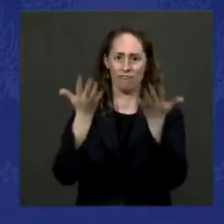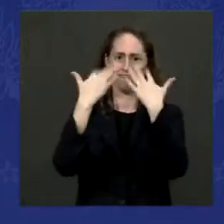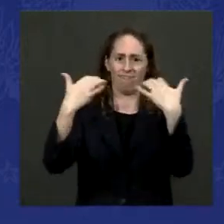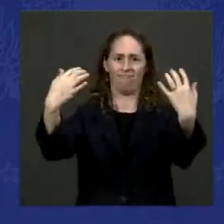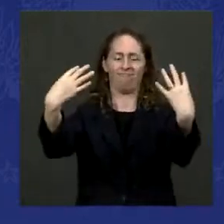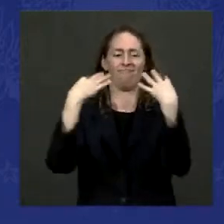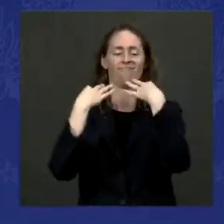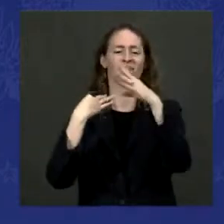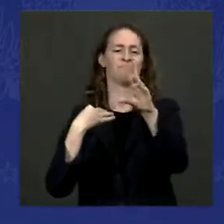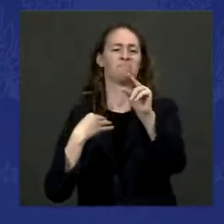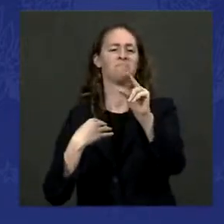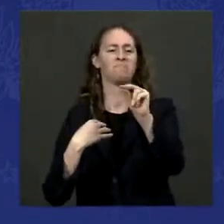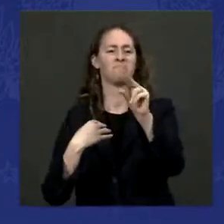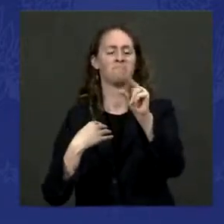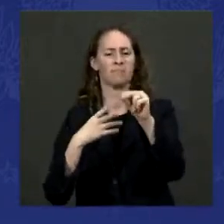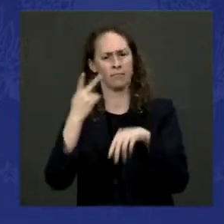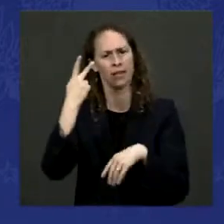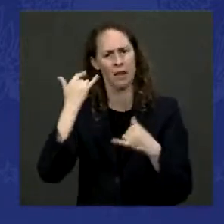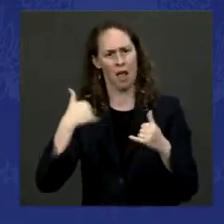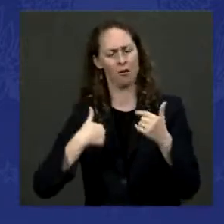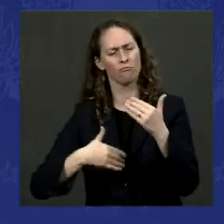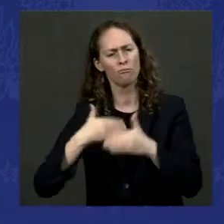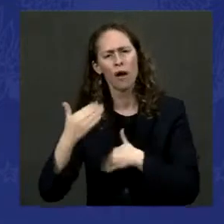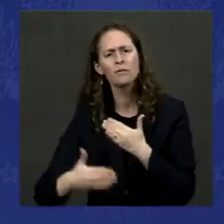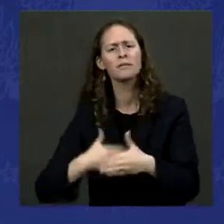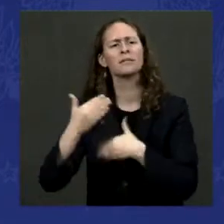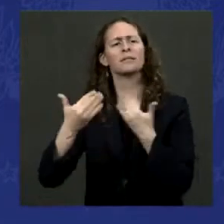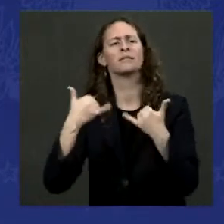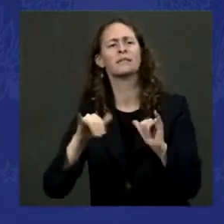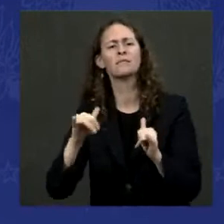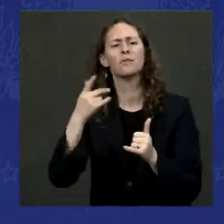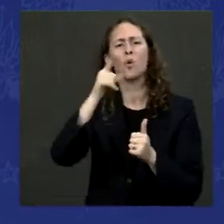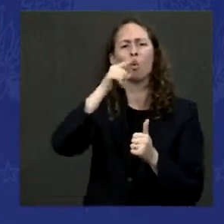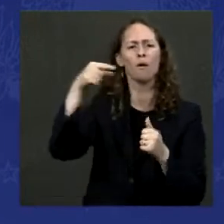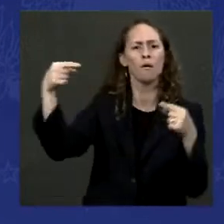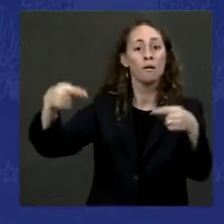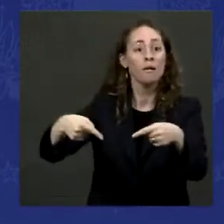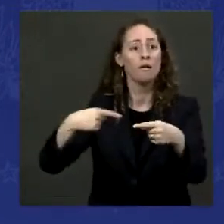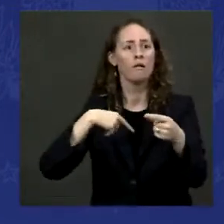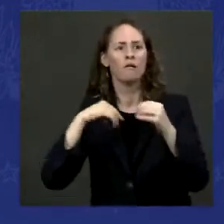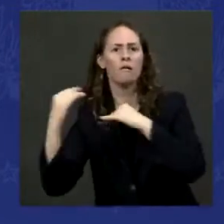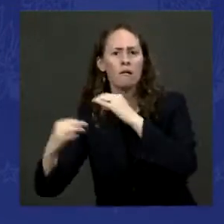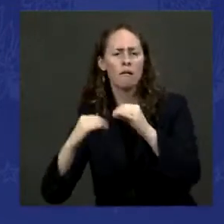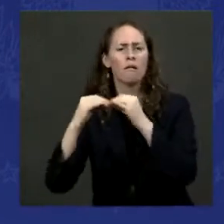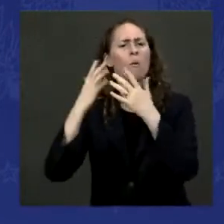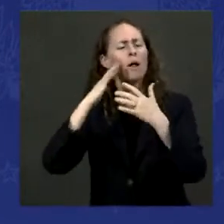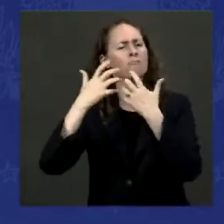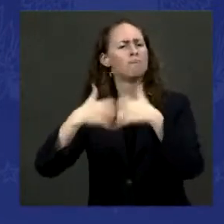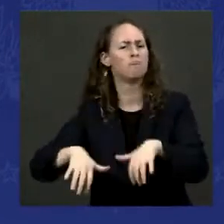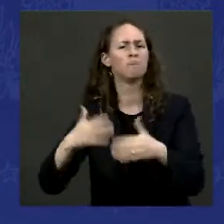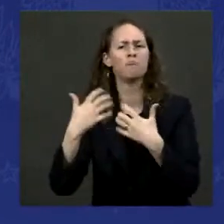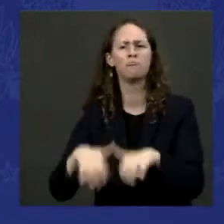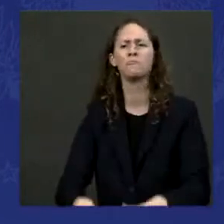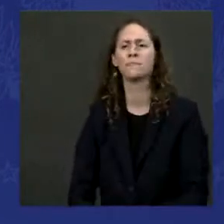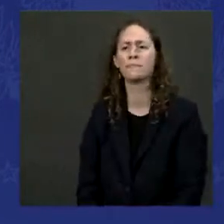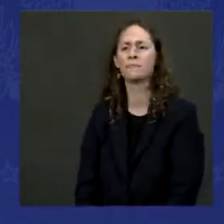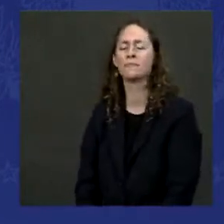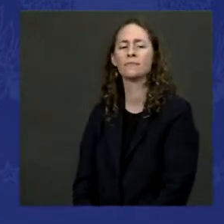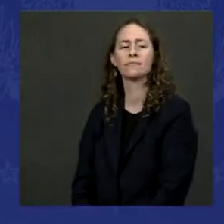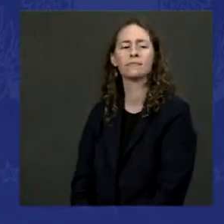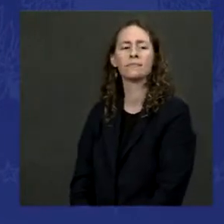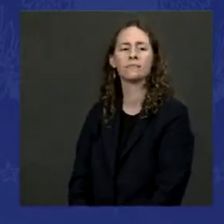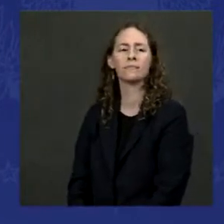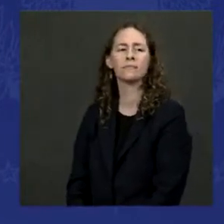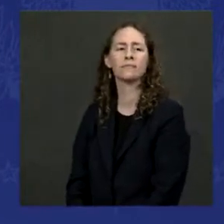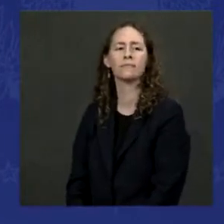in the process of continuing to talk to all the parties and see what we can get done. Thank you so much, Mr. President. Two